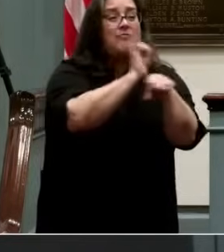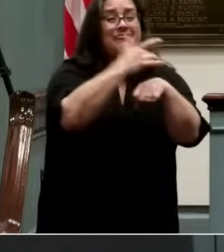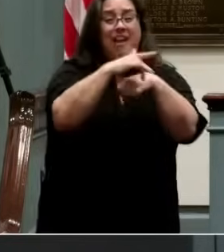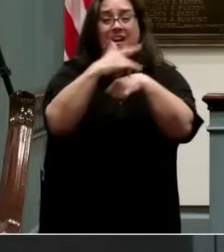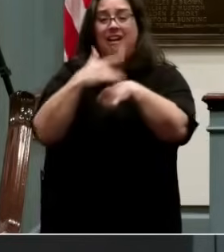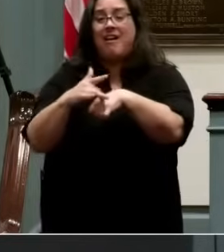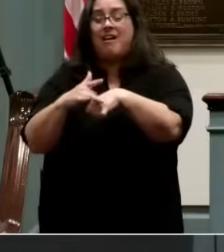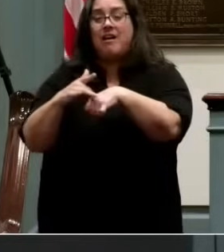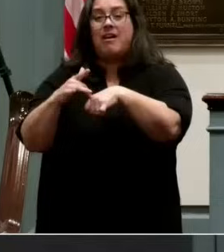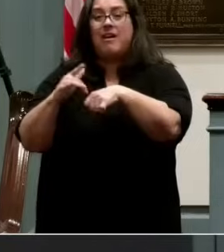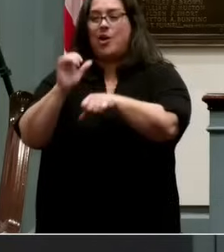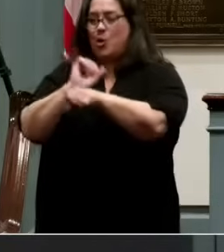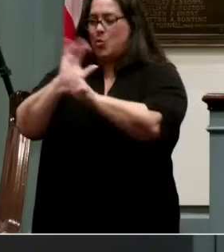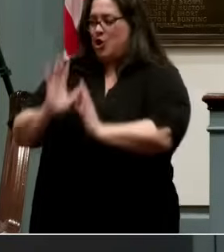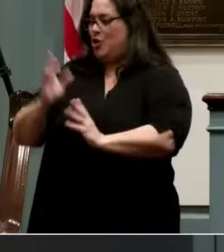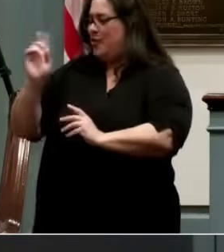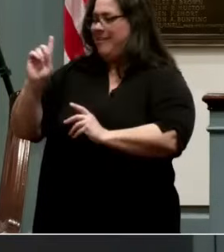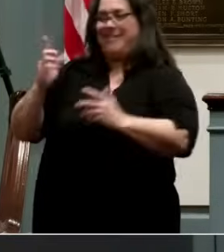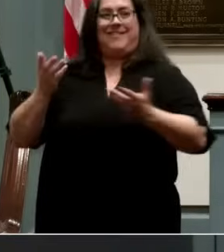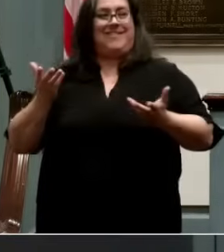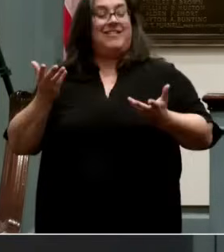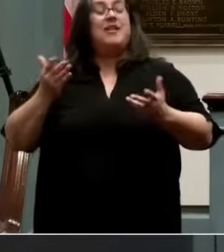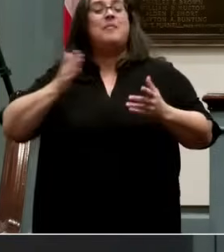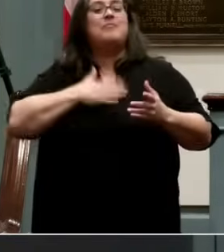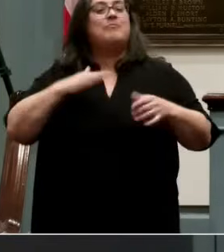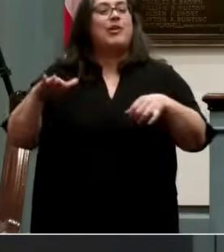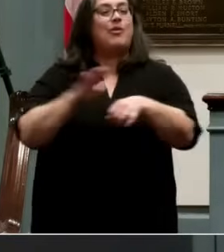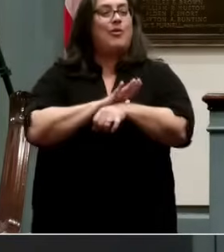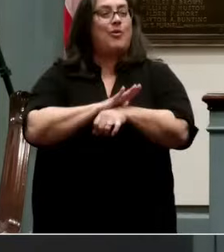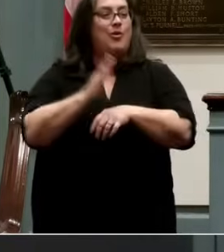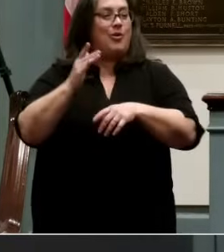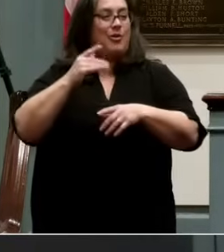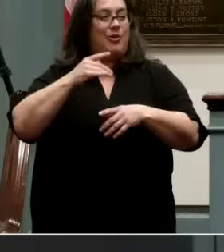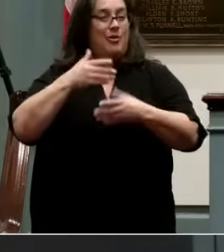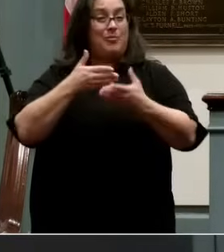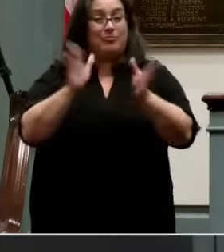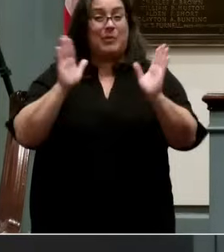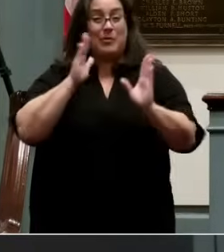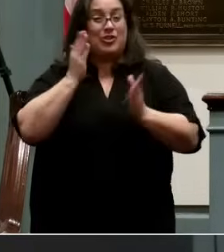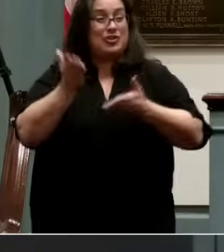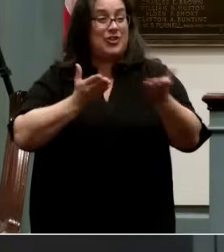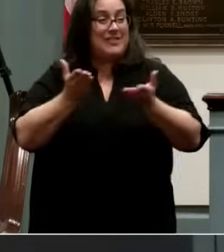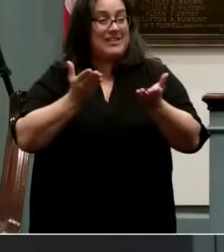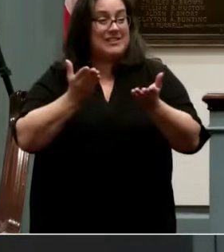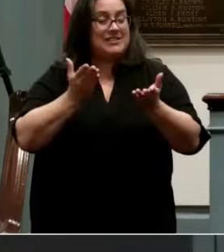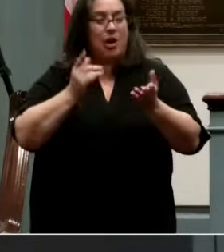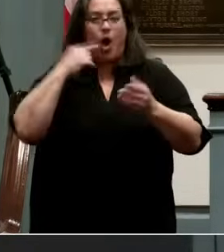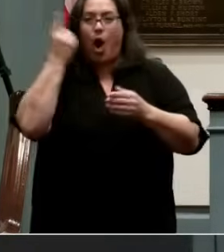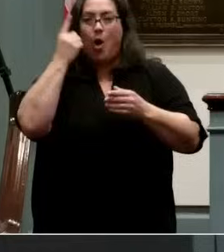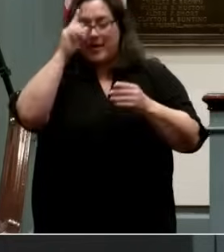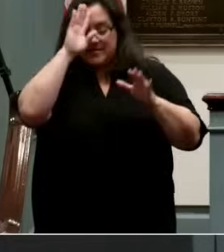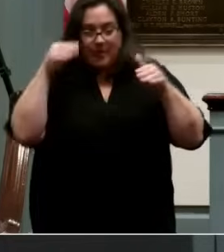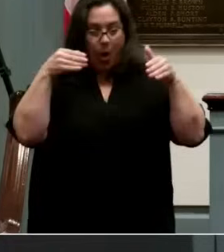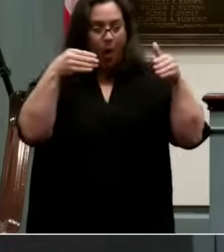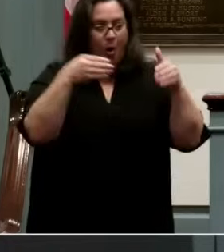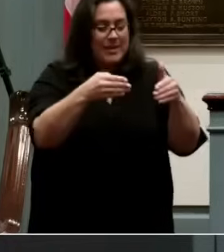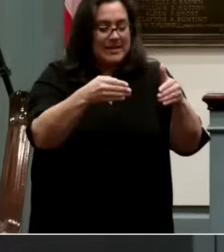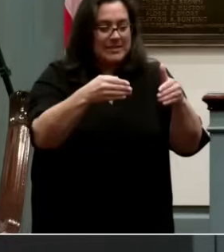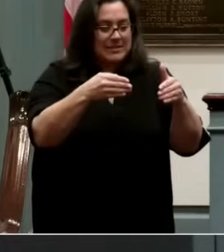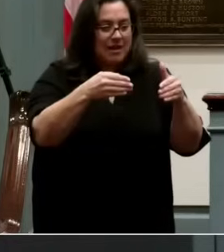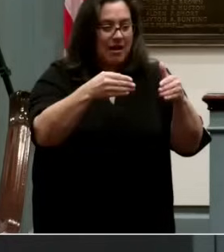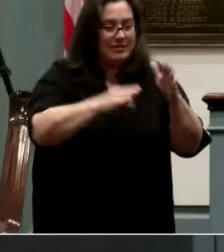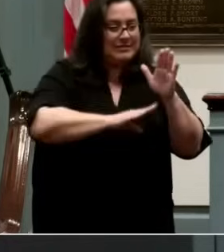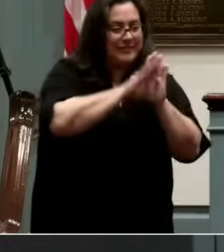my entire career in public service, we've been focused first on creating jobs. There have always been more people looking